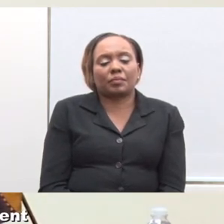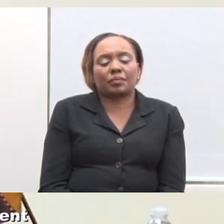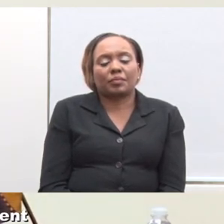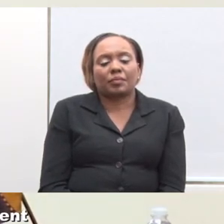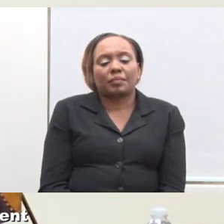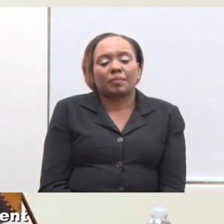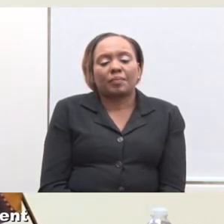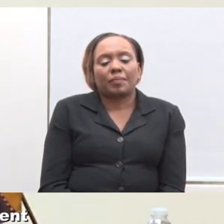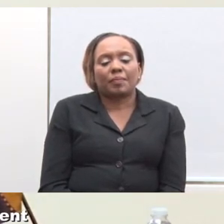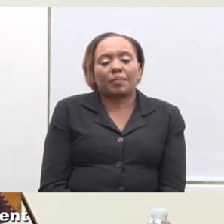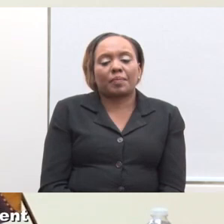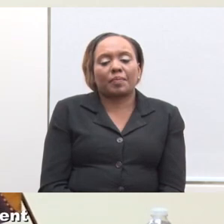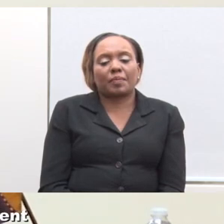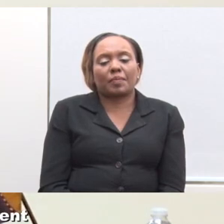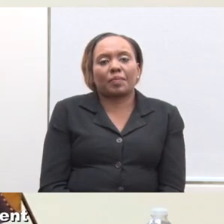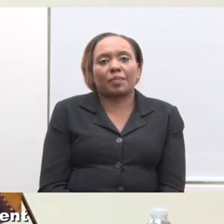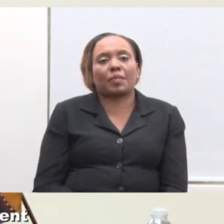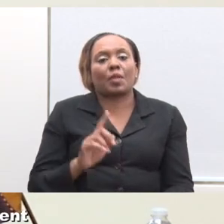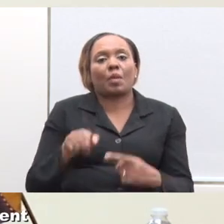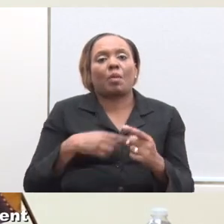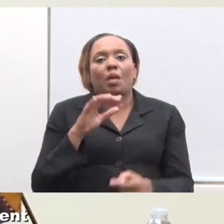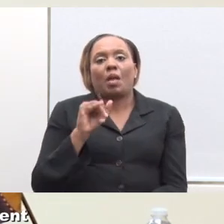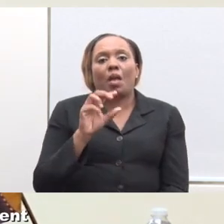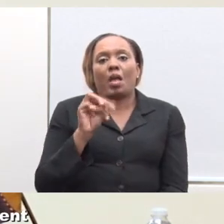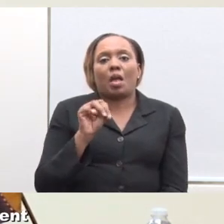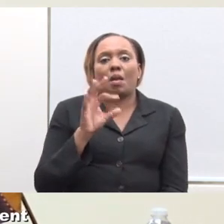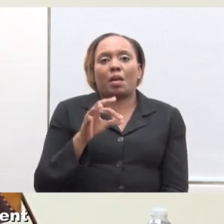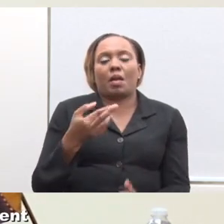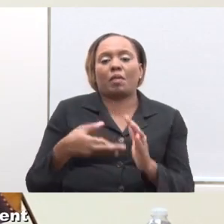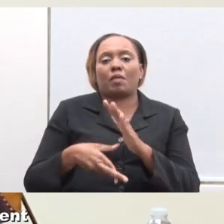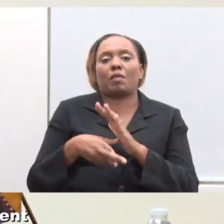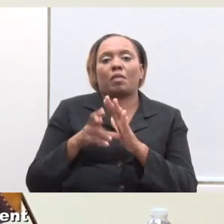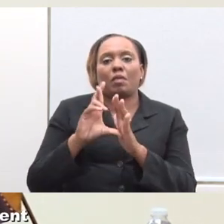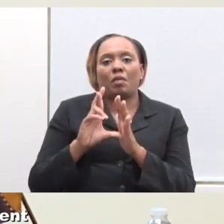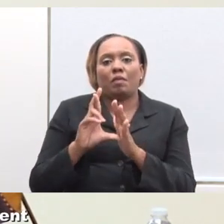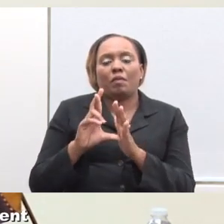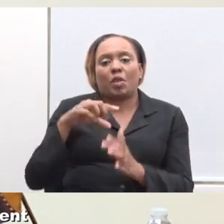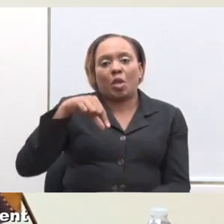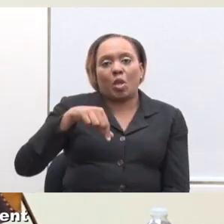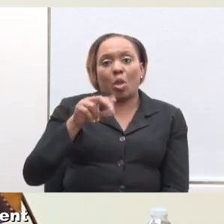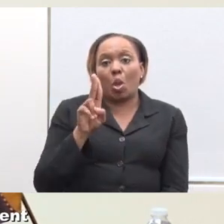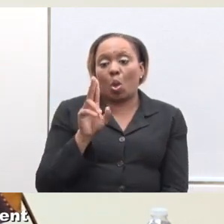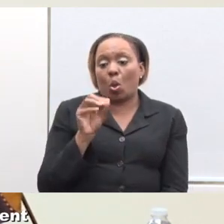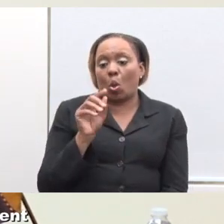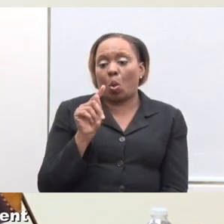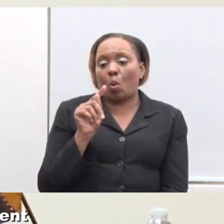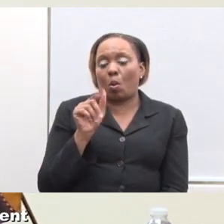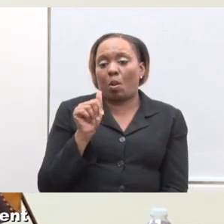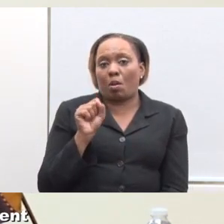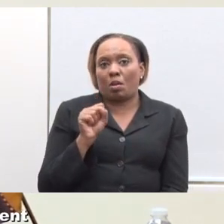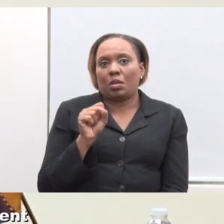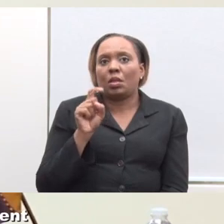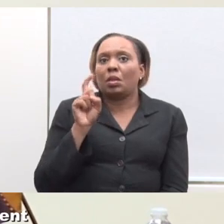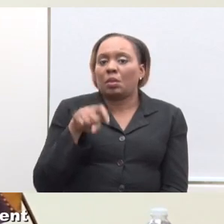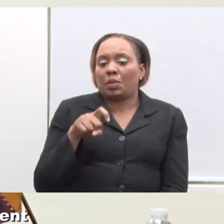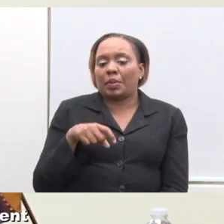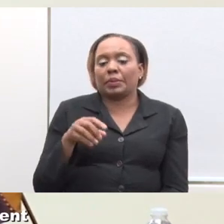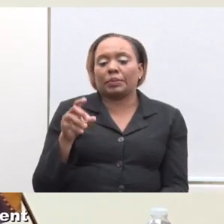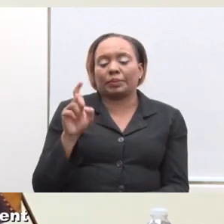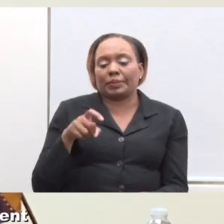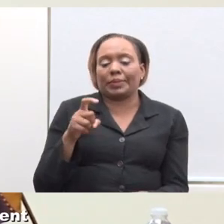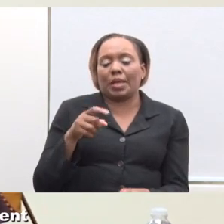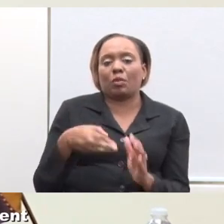in 2008, 2009, with the financial crisis, that there may be a need to review them, especially for